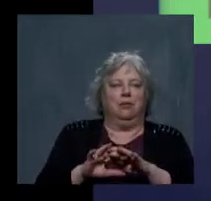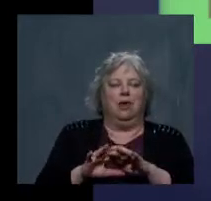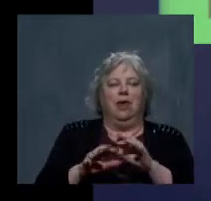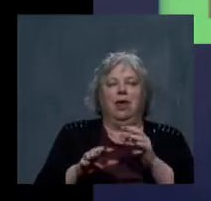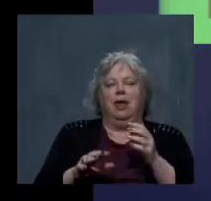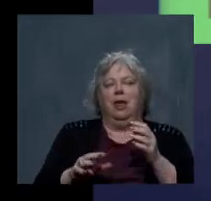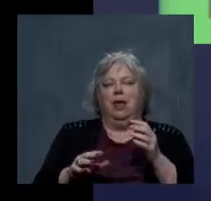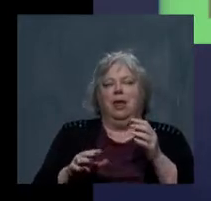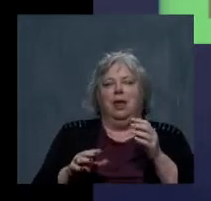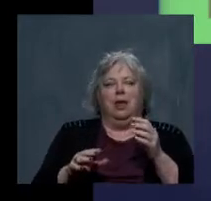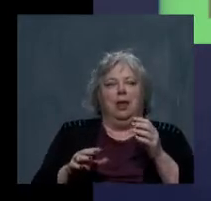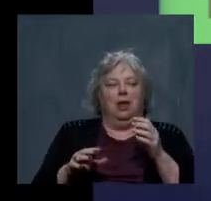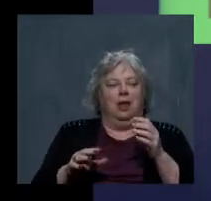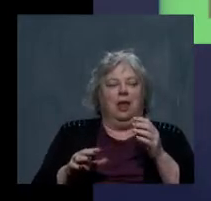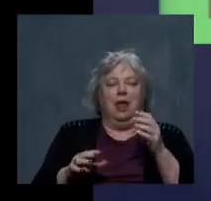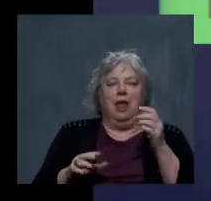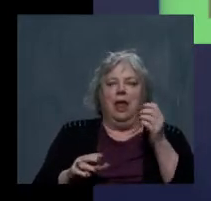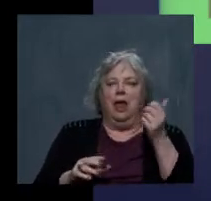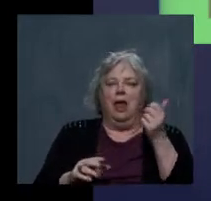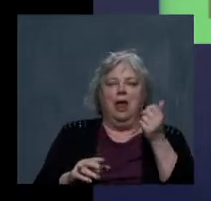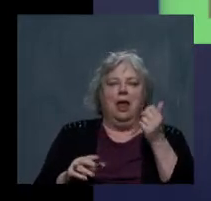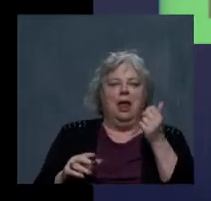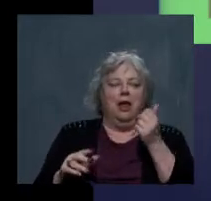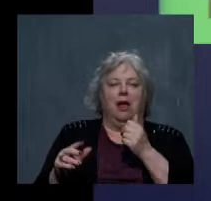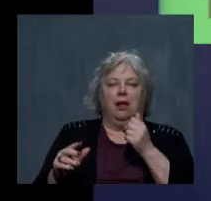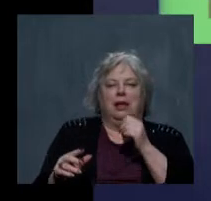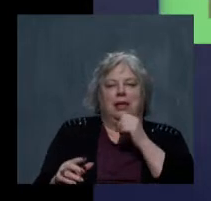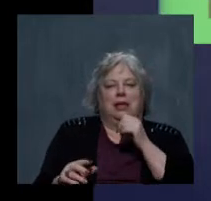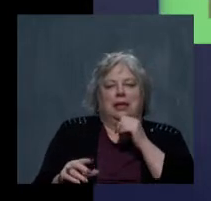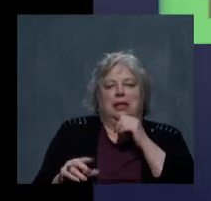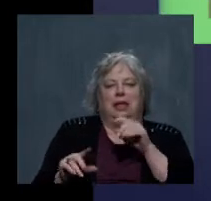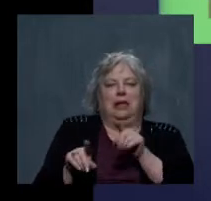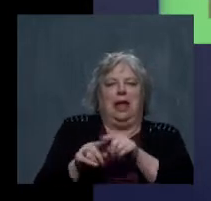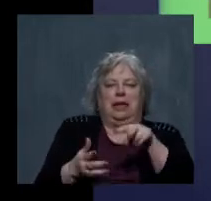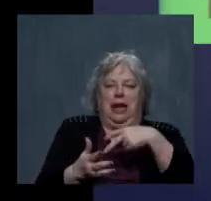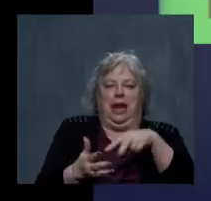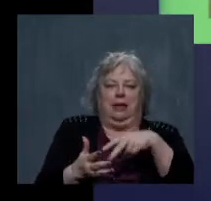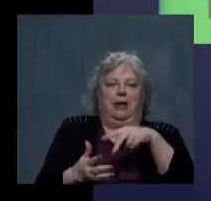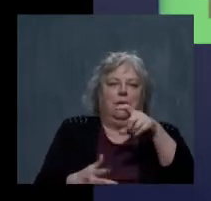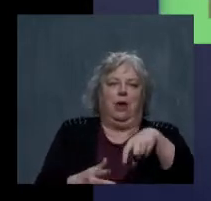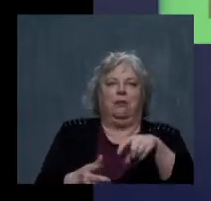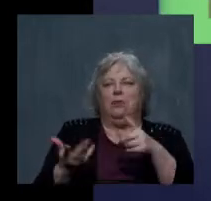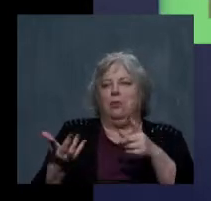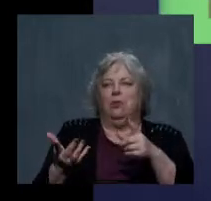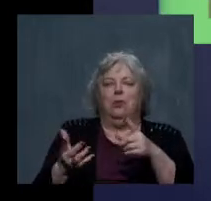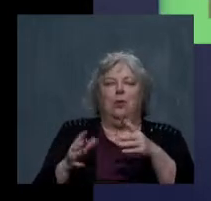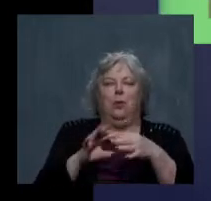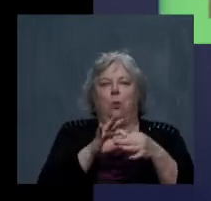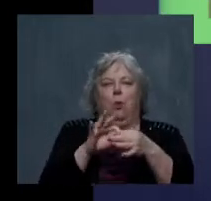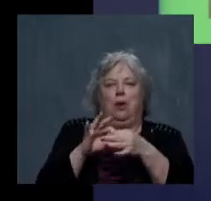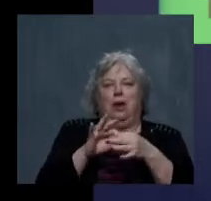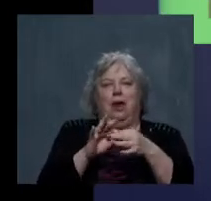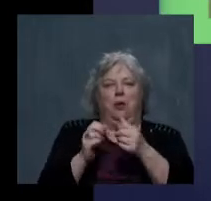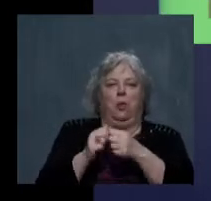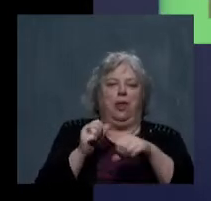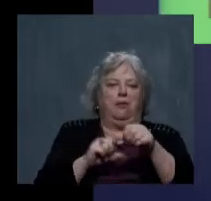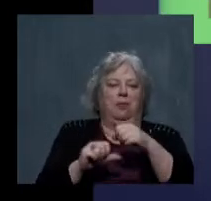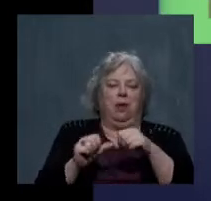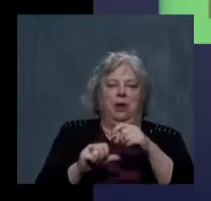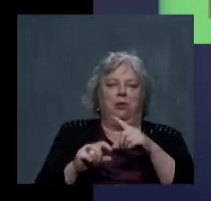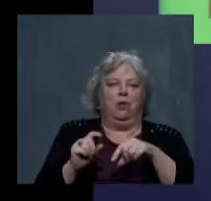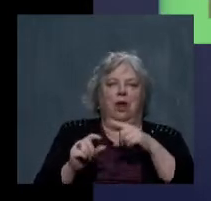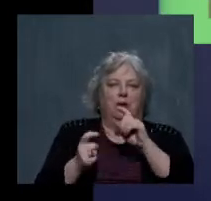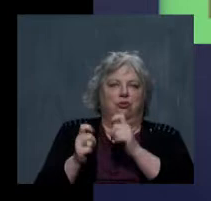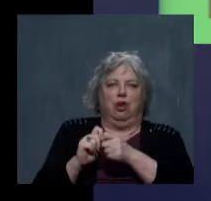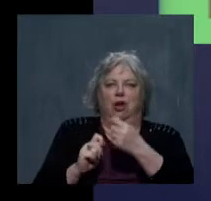Everybody is coordinating with everybody else. You can't just change, you know, one signal here and just leave it at that. You have